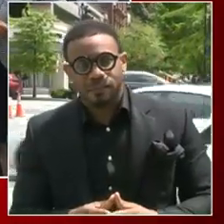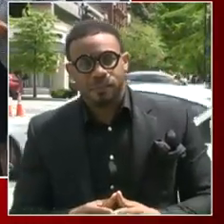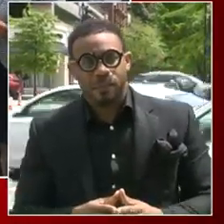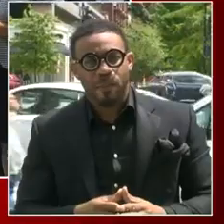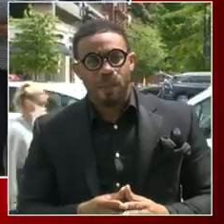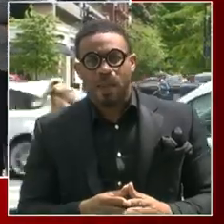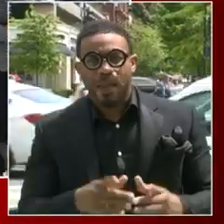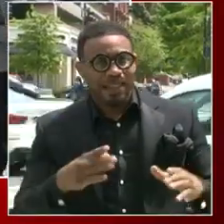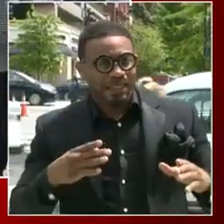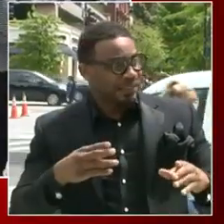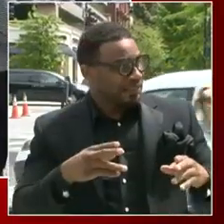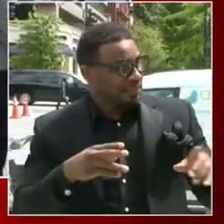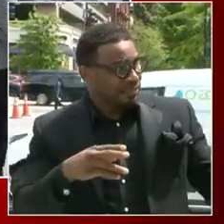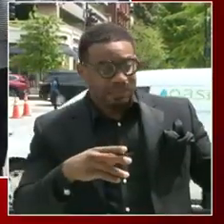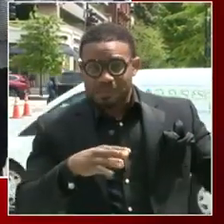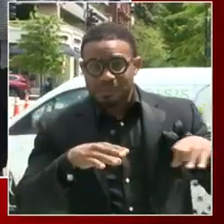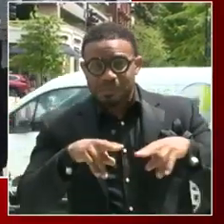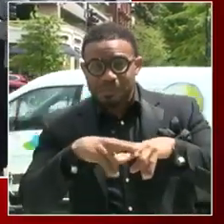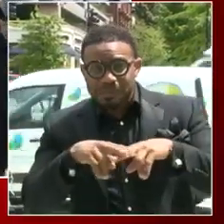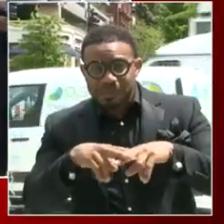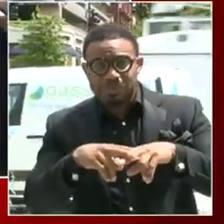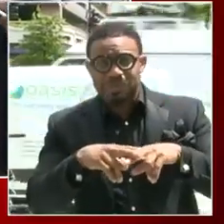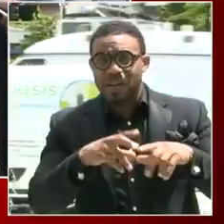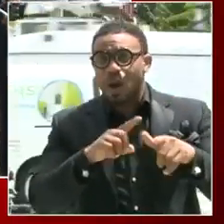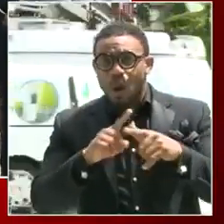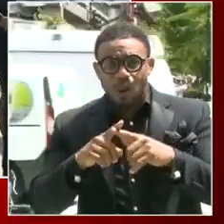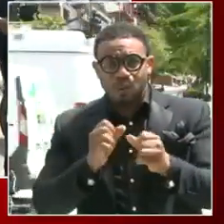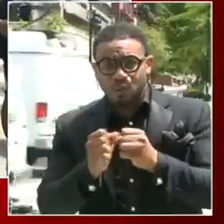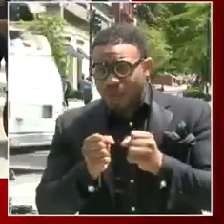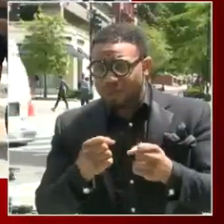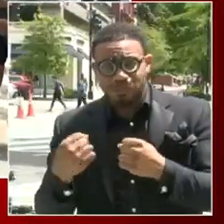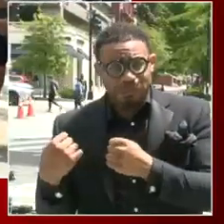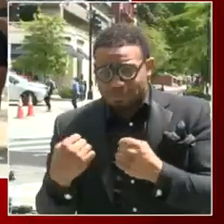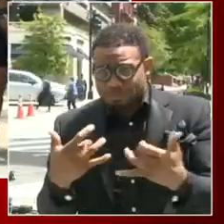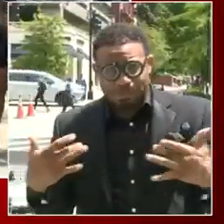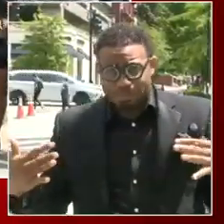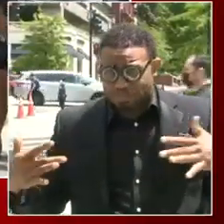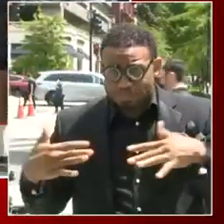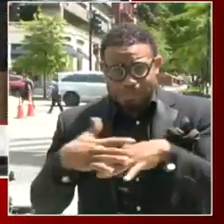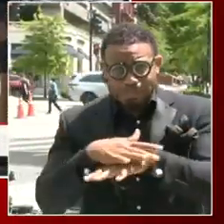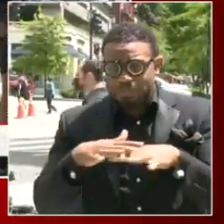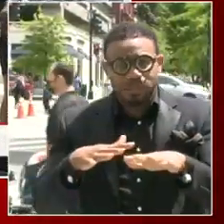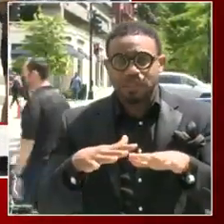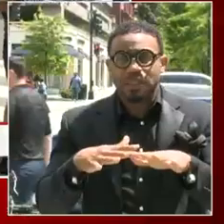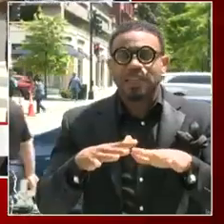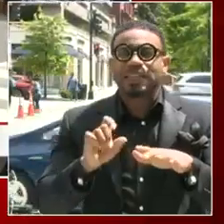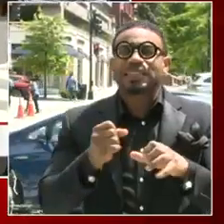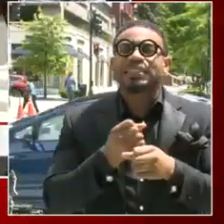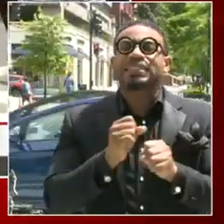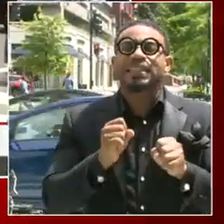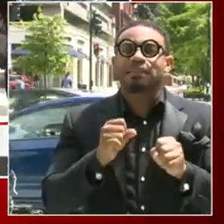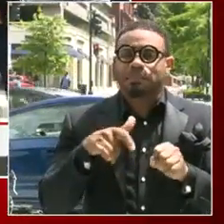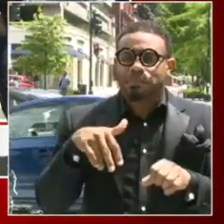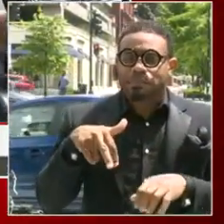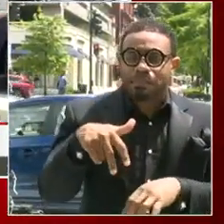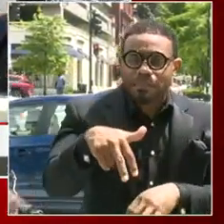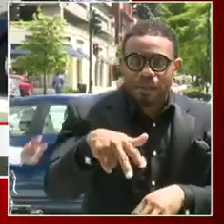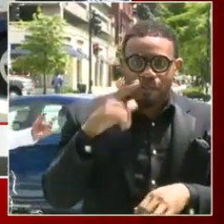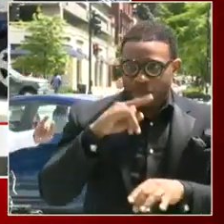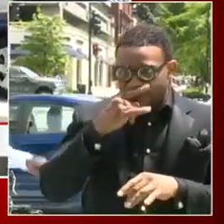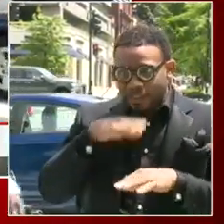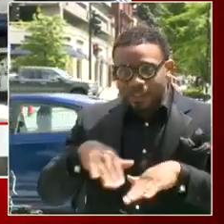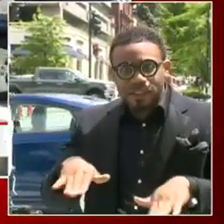controls the intersections around school buildings for people who are coming and going in the morning and the